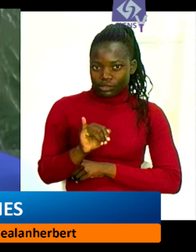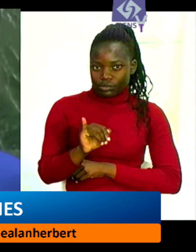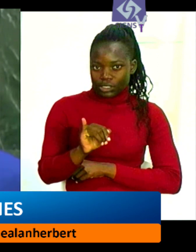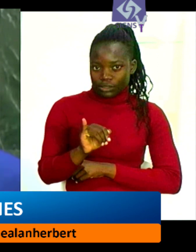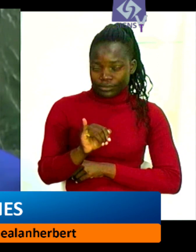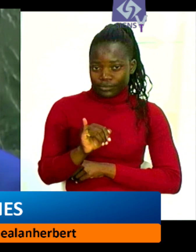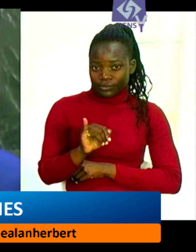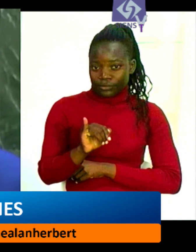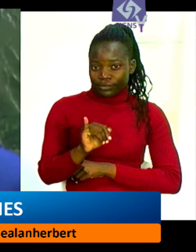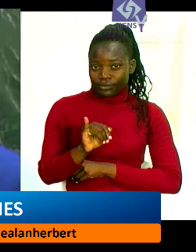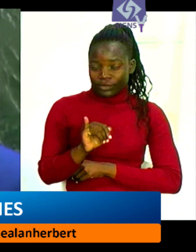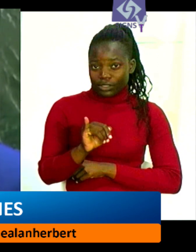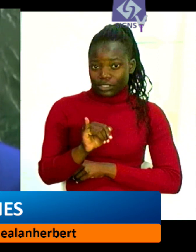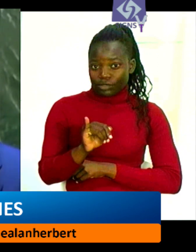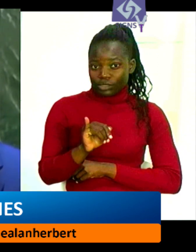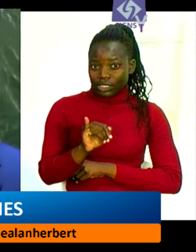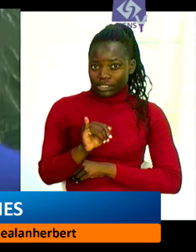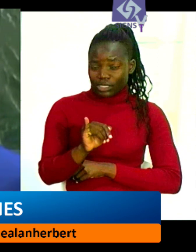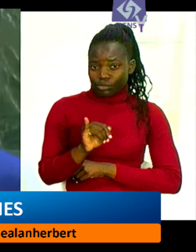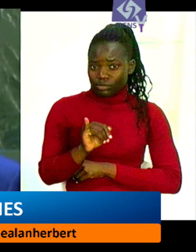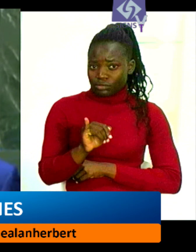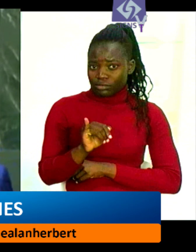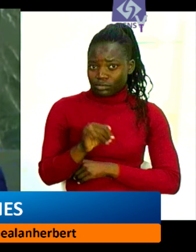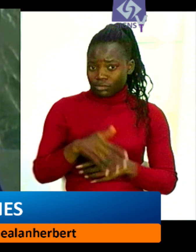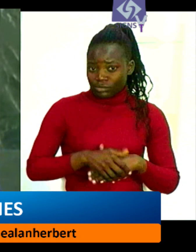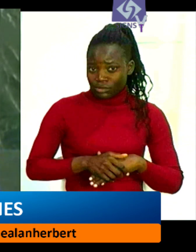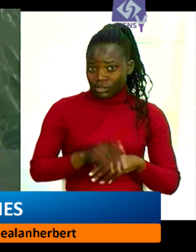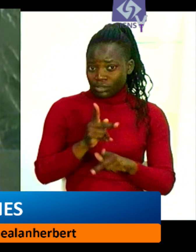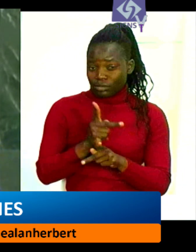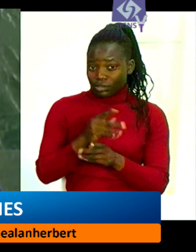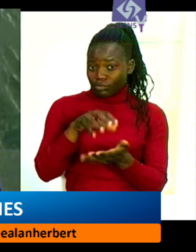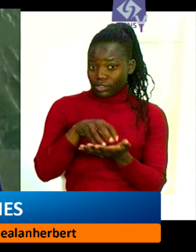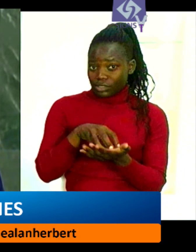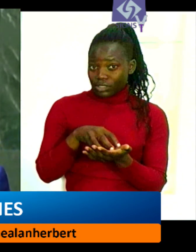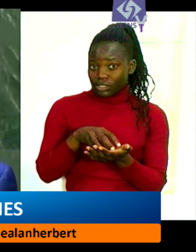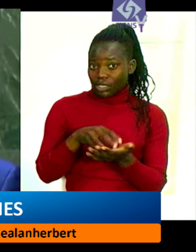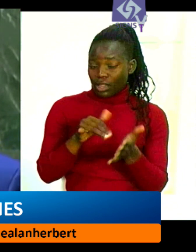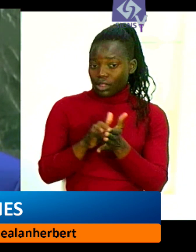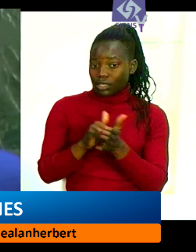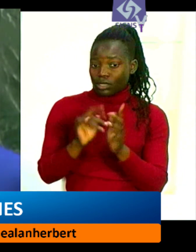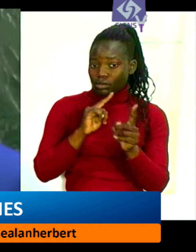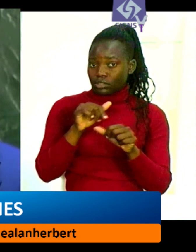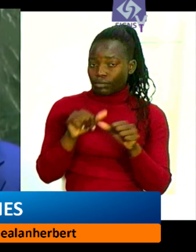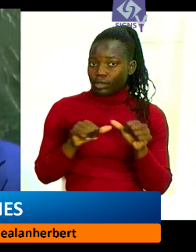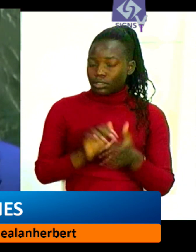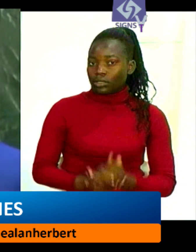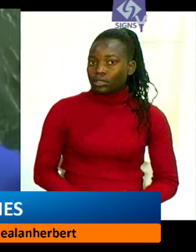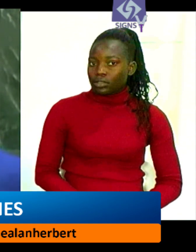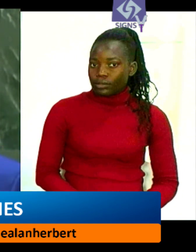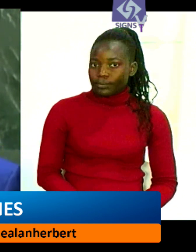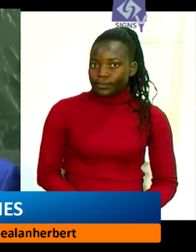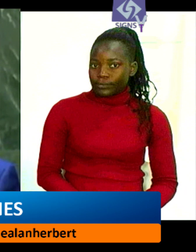antisocial agendas within exclusive clubs constituted to maintain the status quo